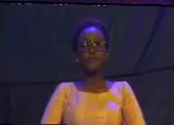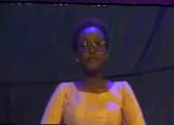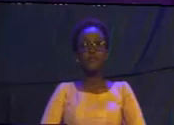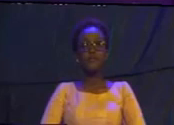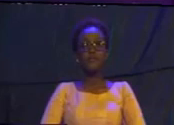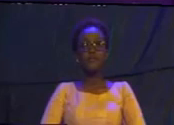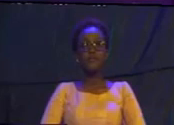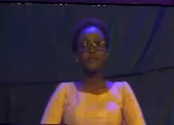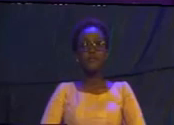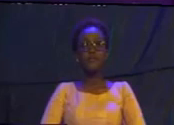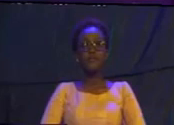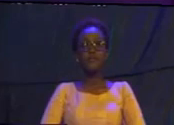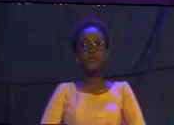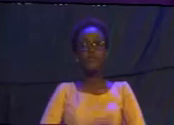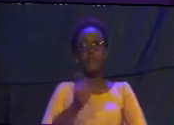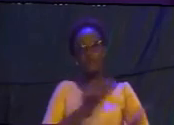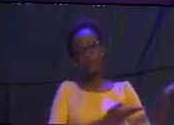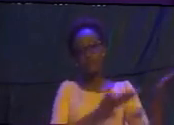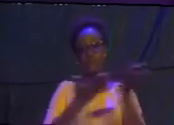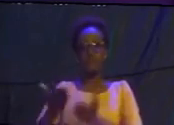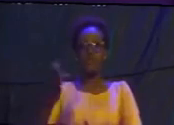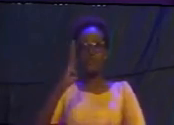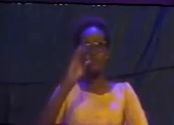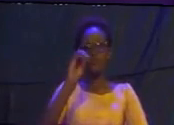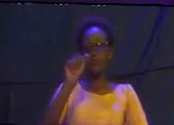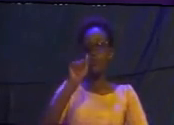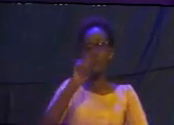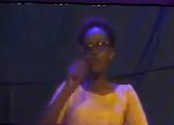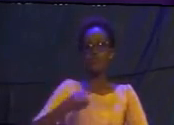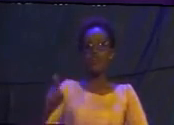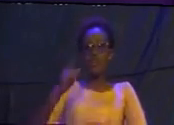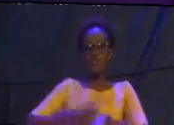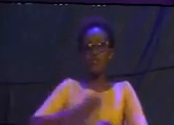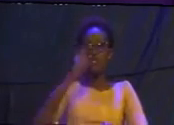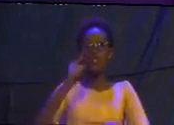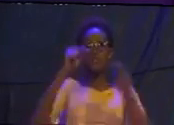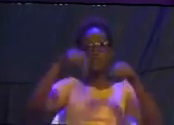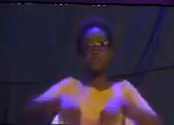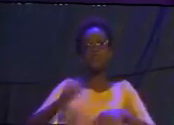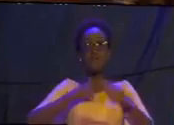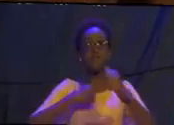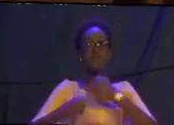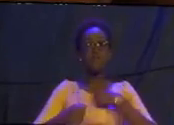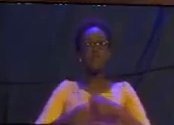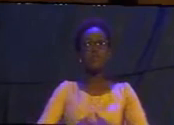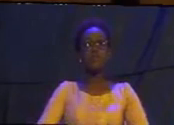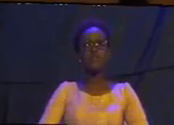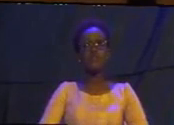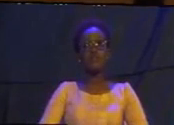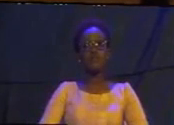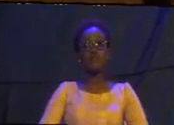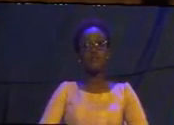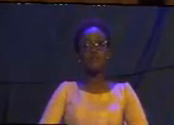He's a soldier. Karibu Boaz. Welcome Boaz. Nubwa mbere kesi mu Rwanda. This is his first time in